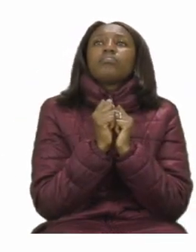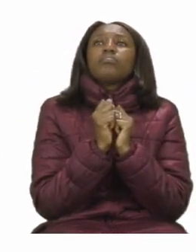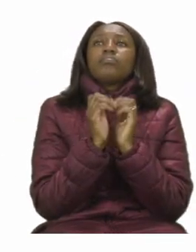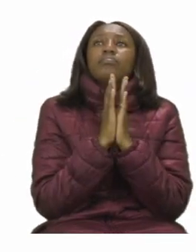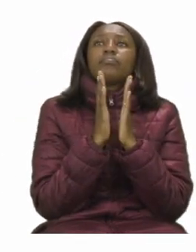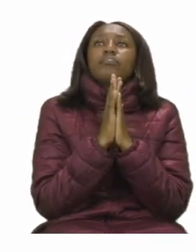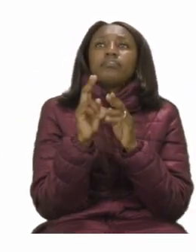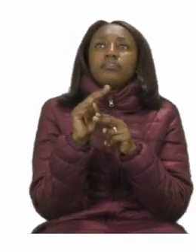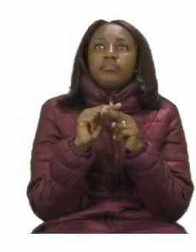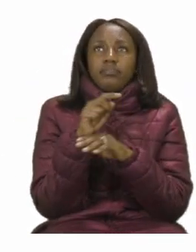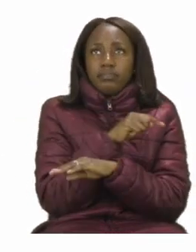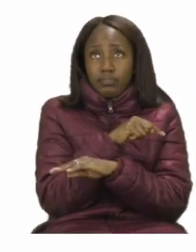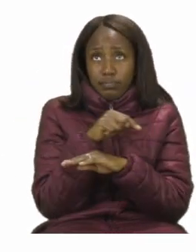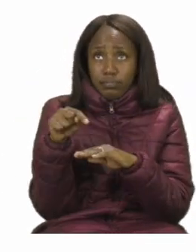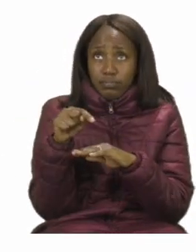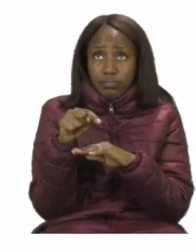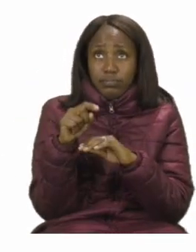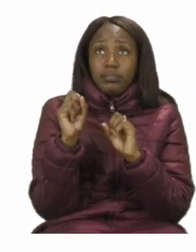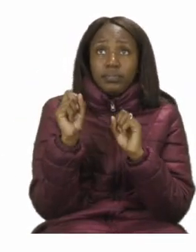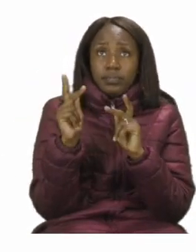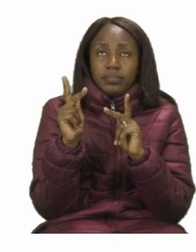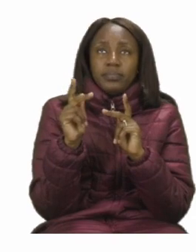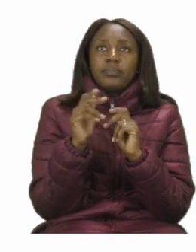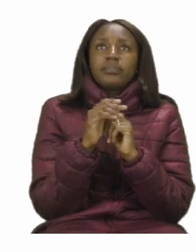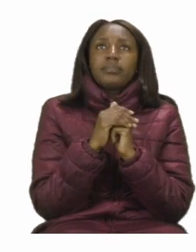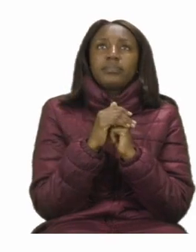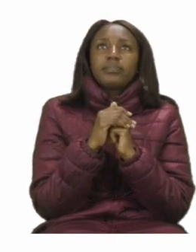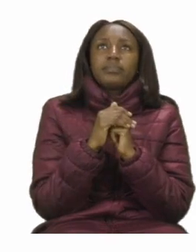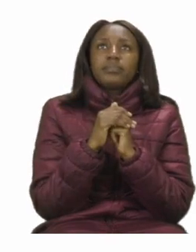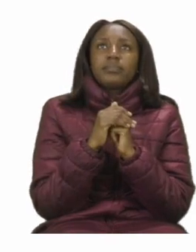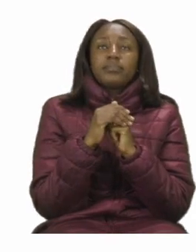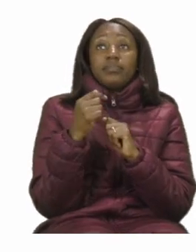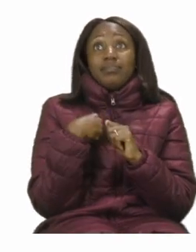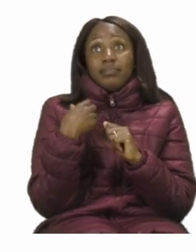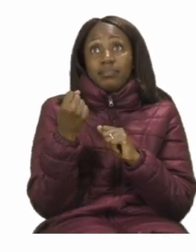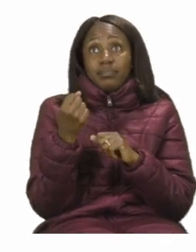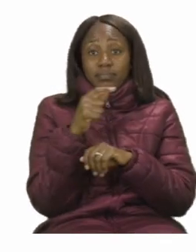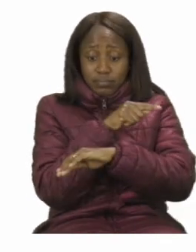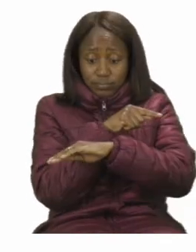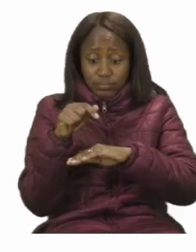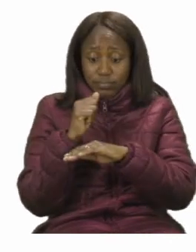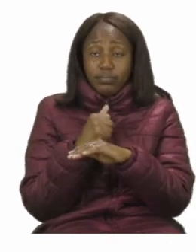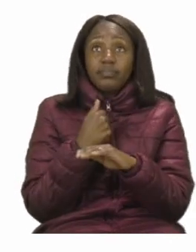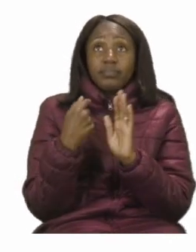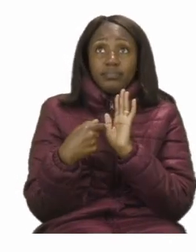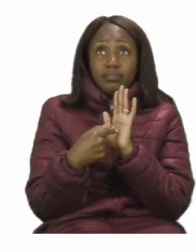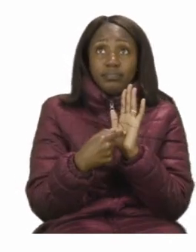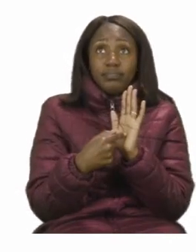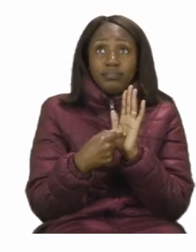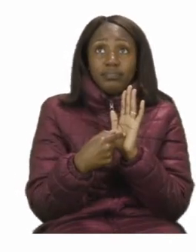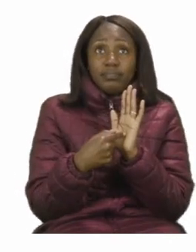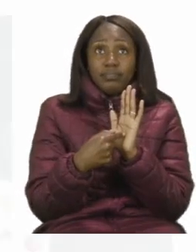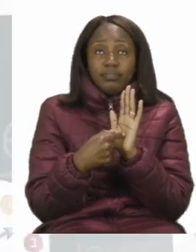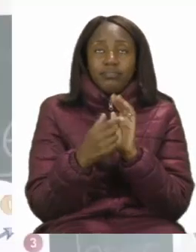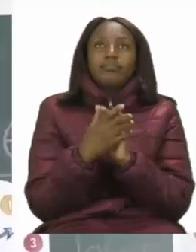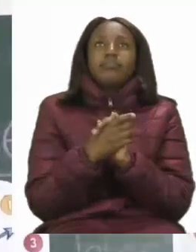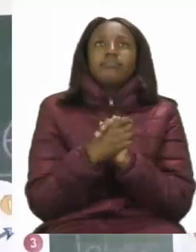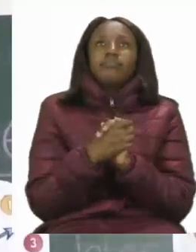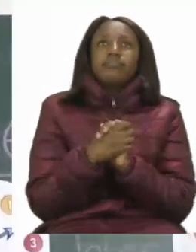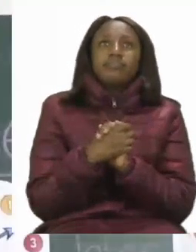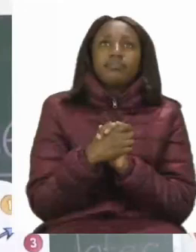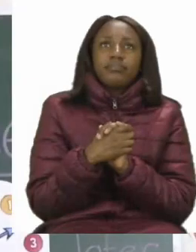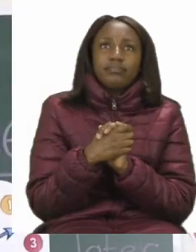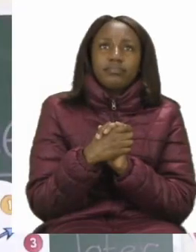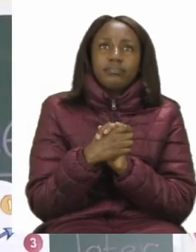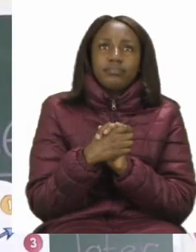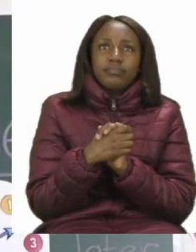your ruler. Now, I have my ruler back in my hand, and on the board, I